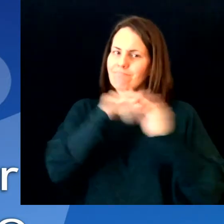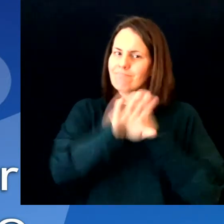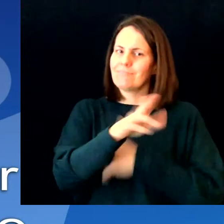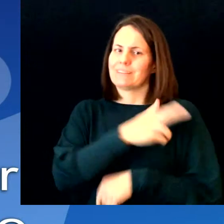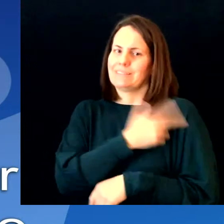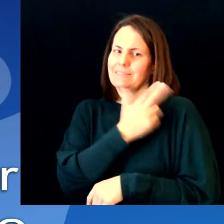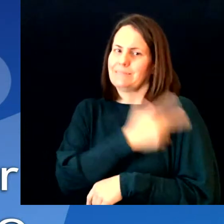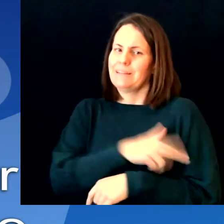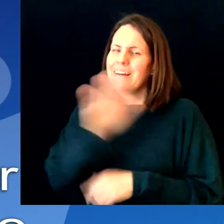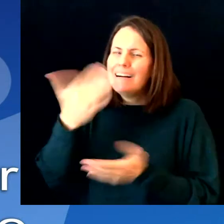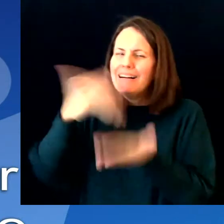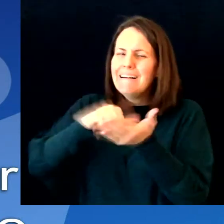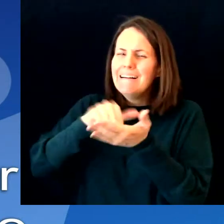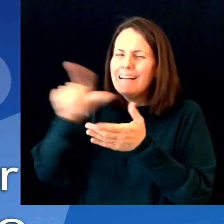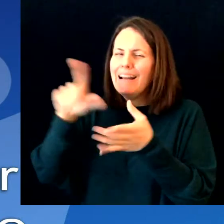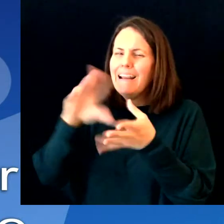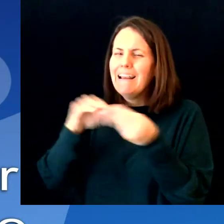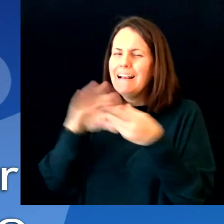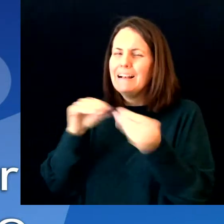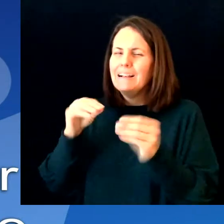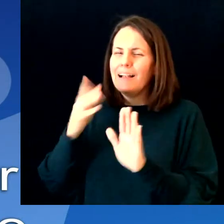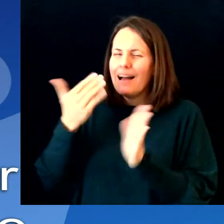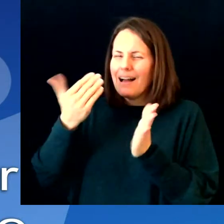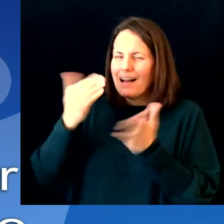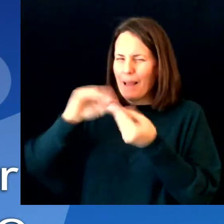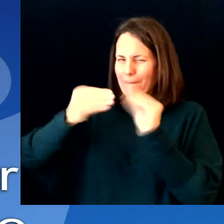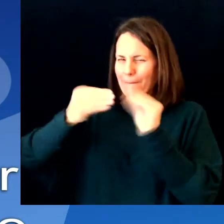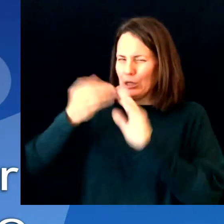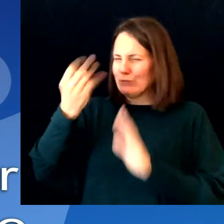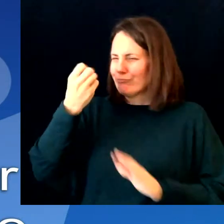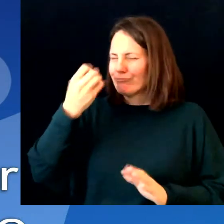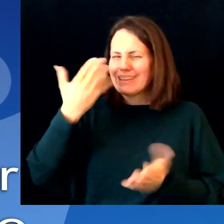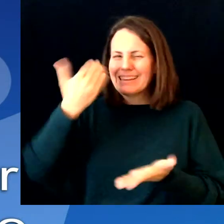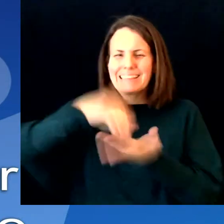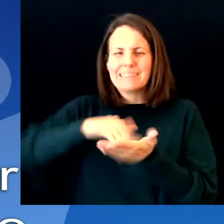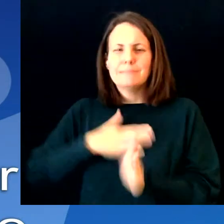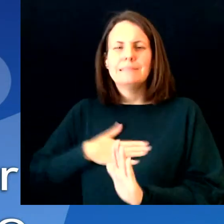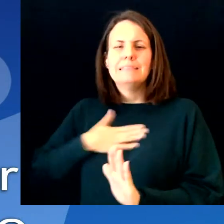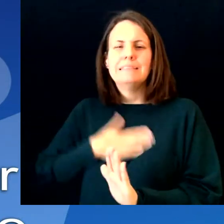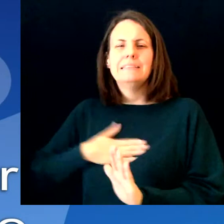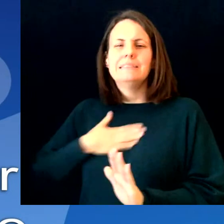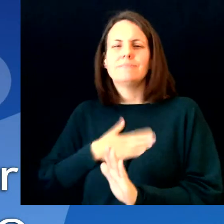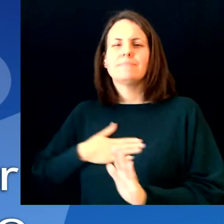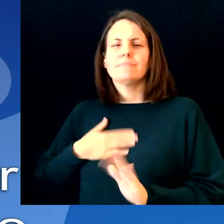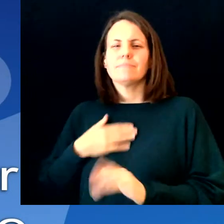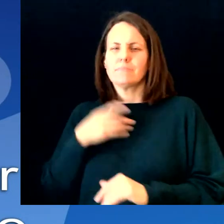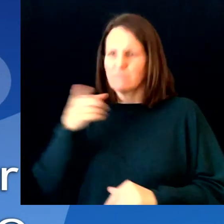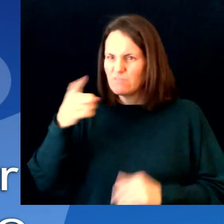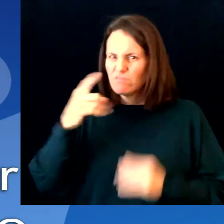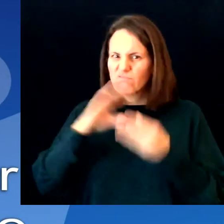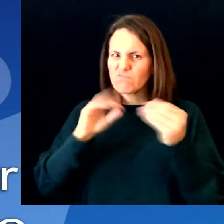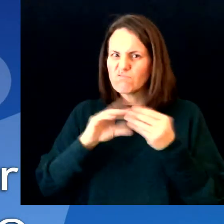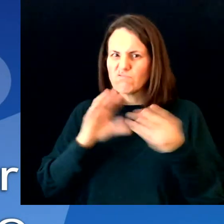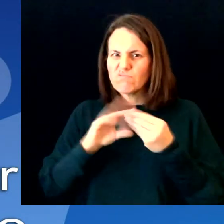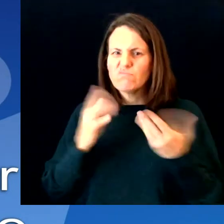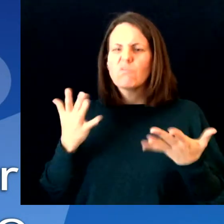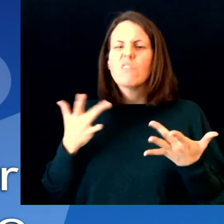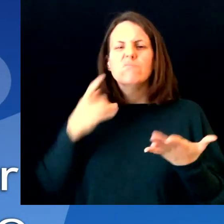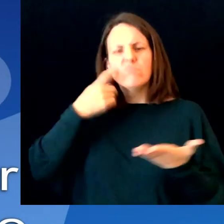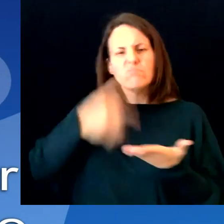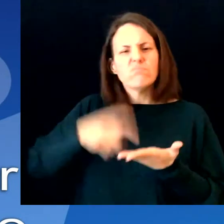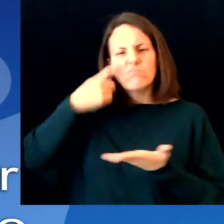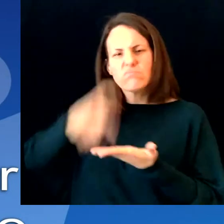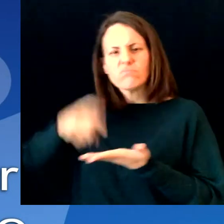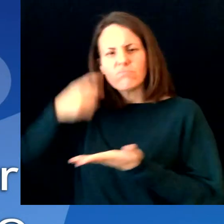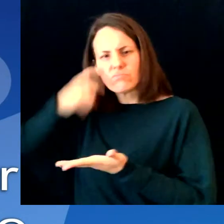ages did they include? What have been the trends recently? And do you have any information about the kids in hospitals? Do they